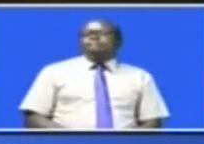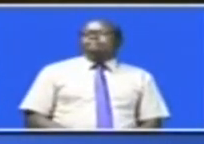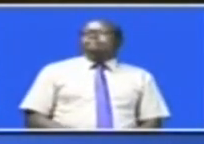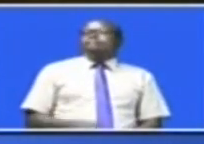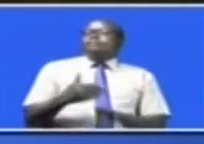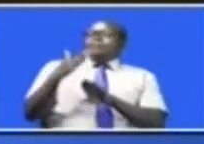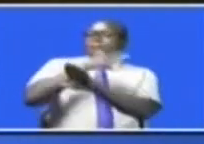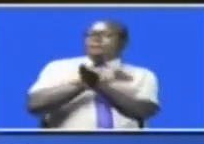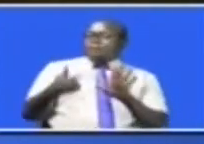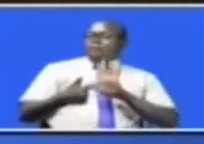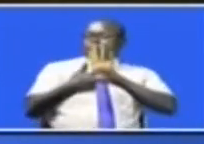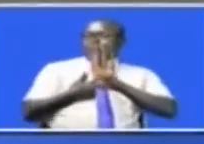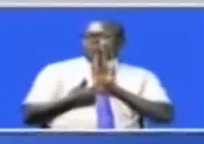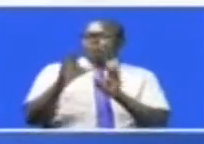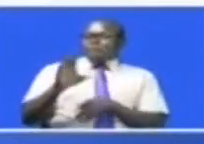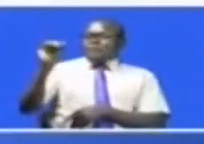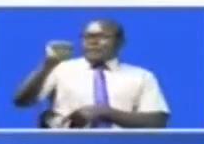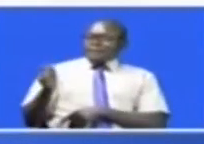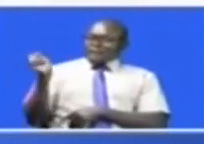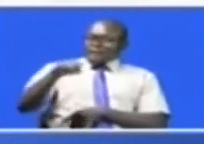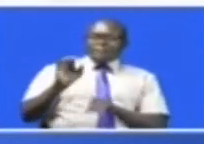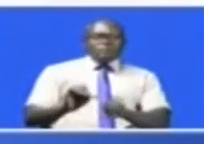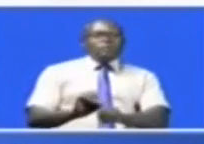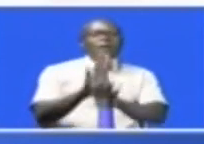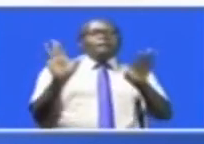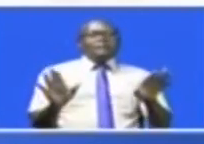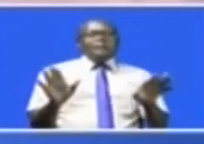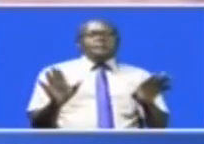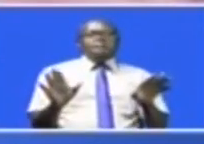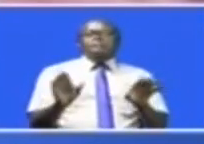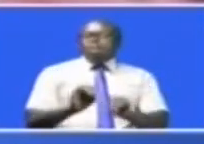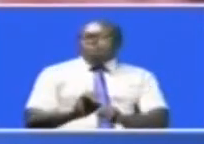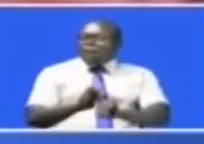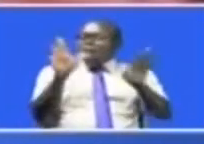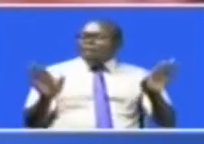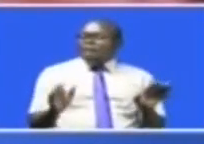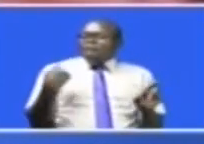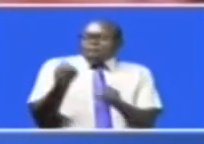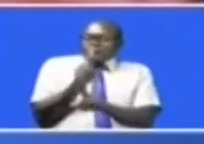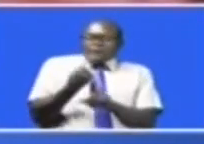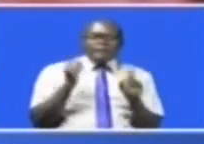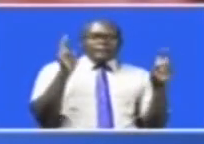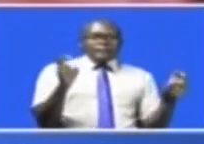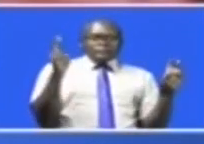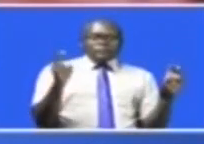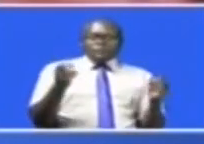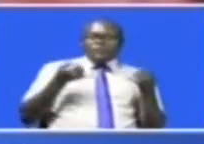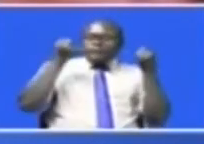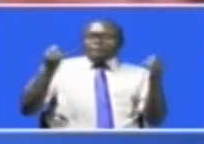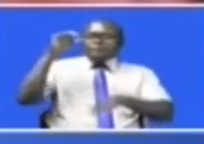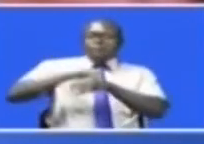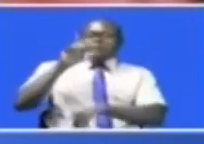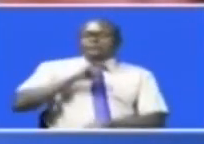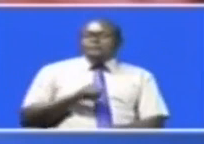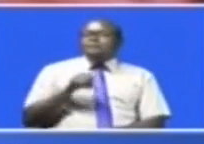had initially indicated that the CS has come to clarify or to make a clarification on a number of issues, the information we are